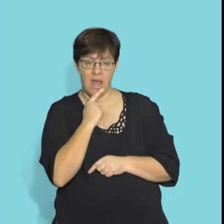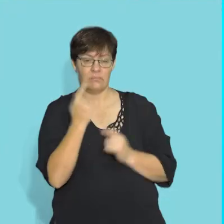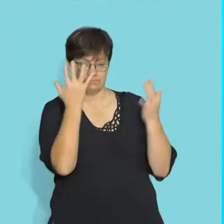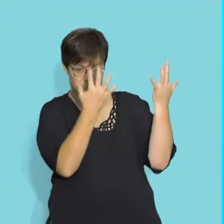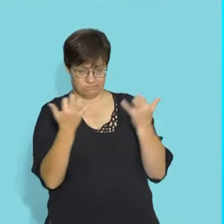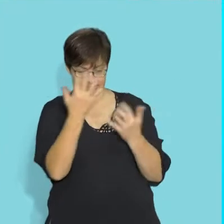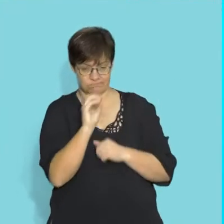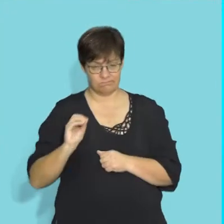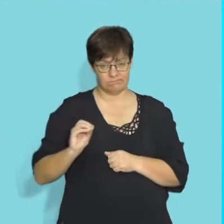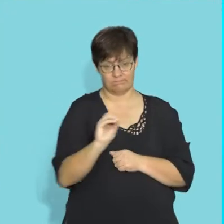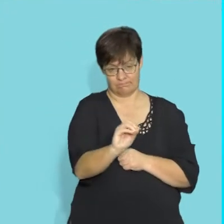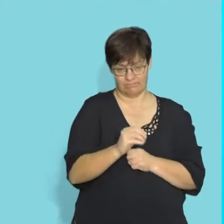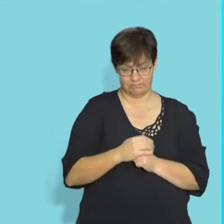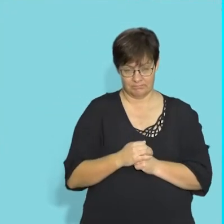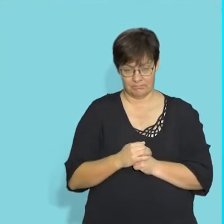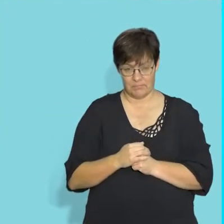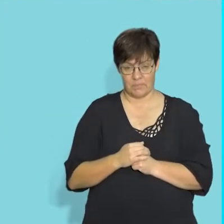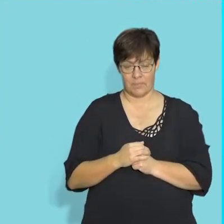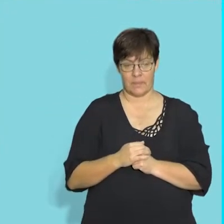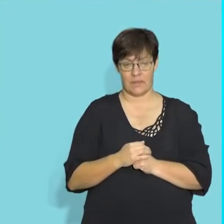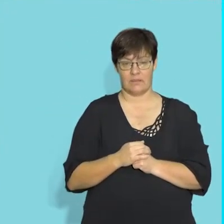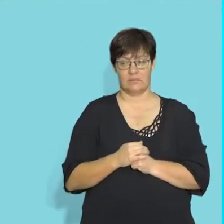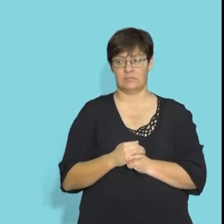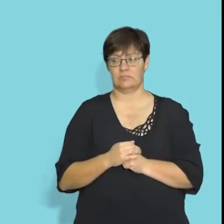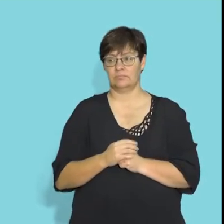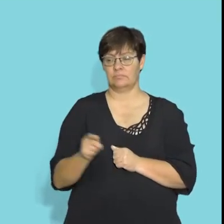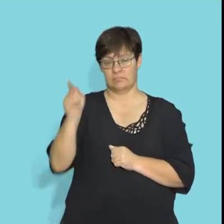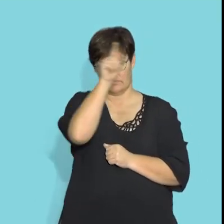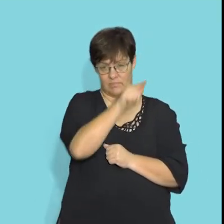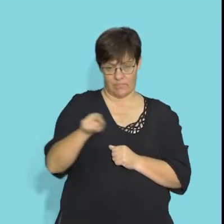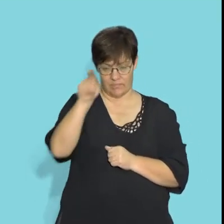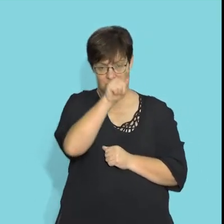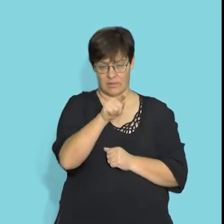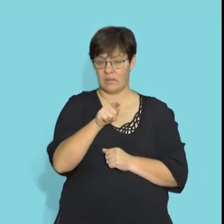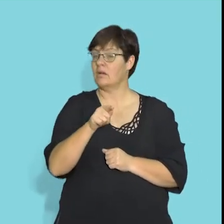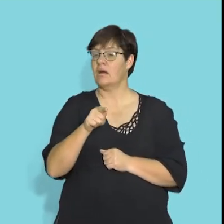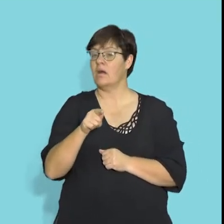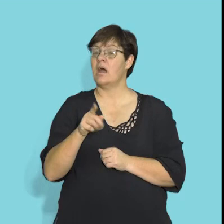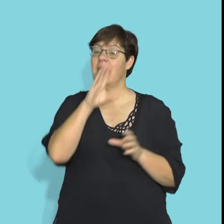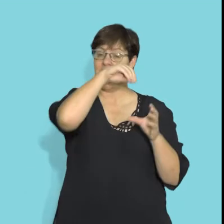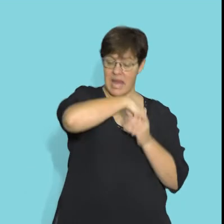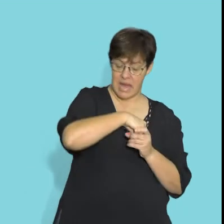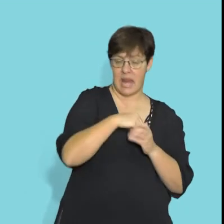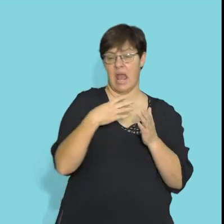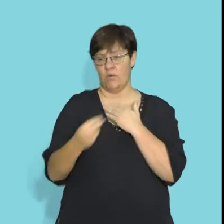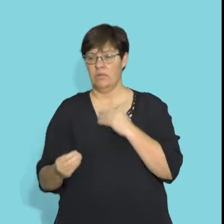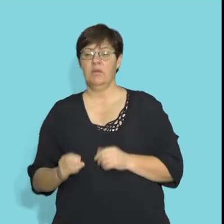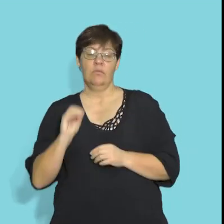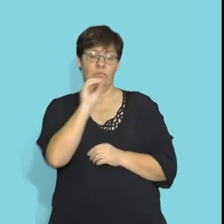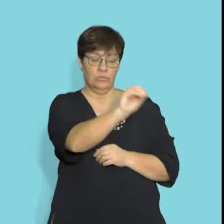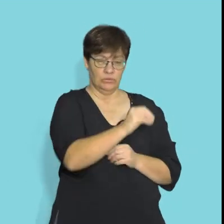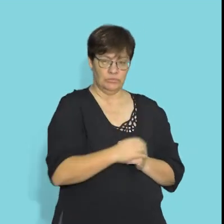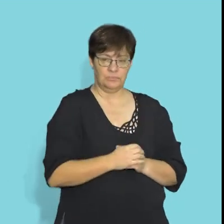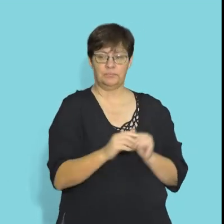point and calculate what c is. Excellent. So here, again, what is the function input output? So if I